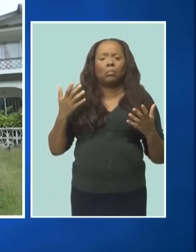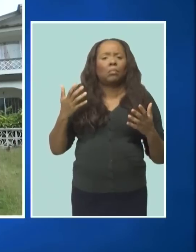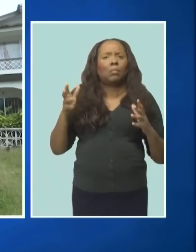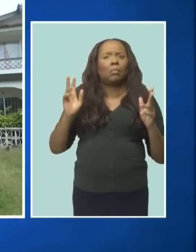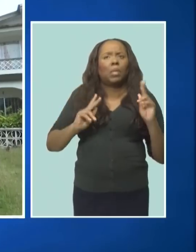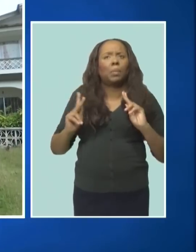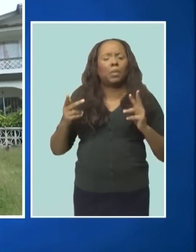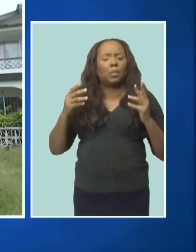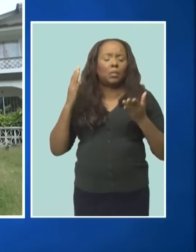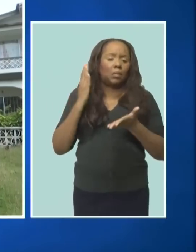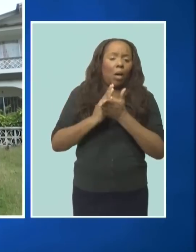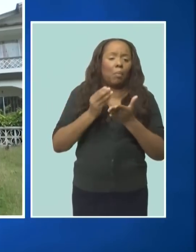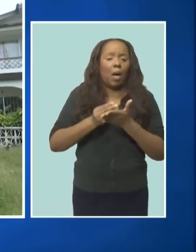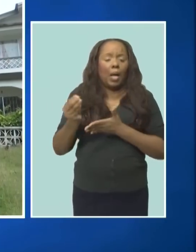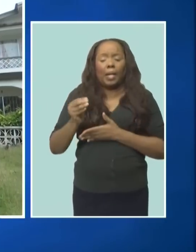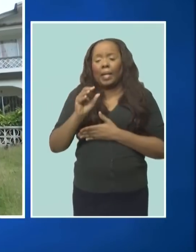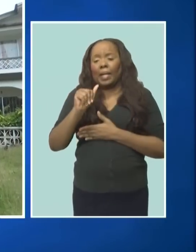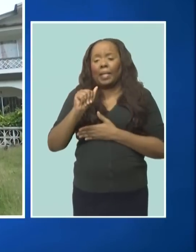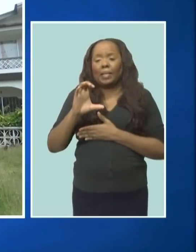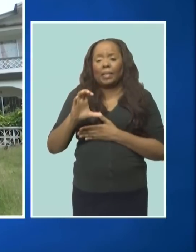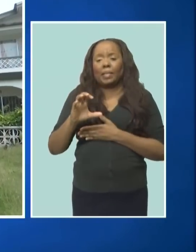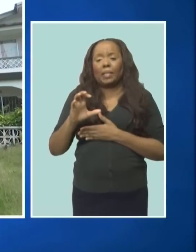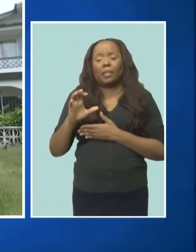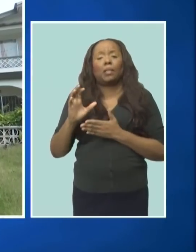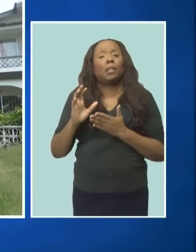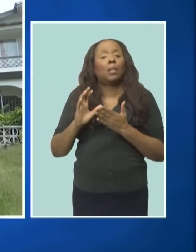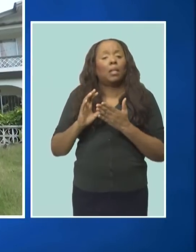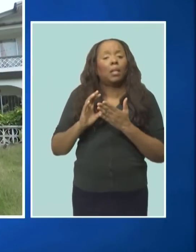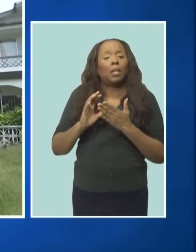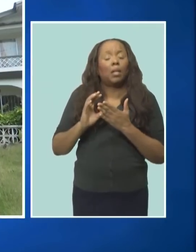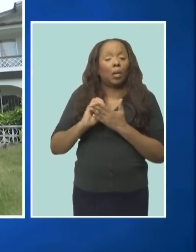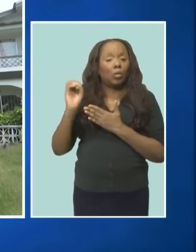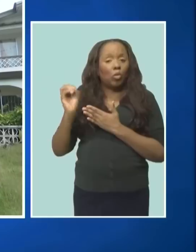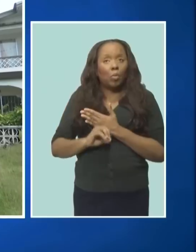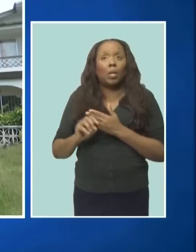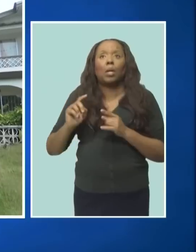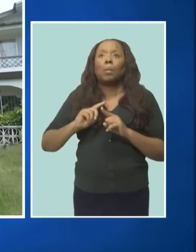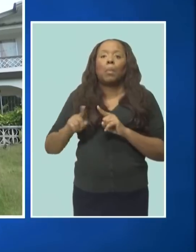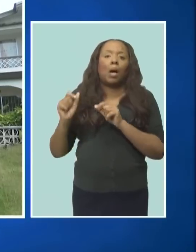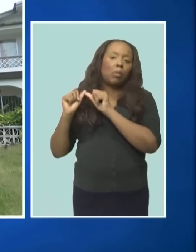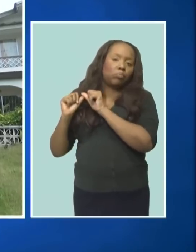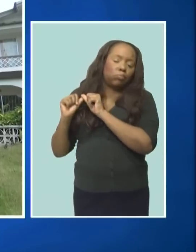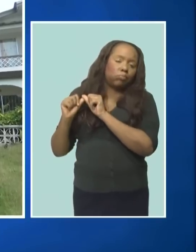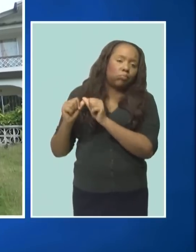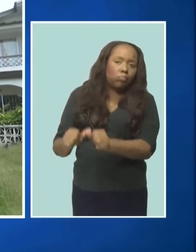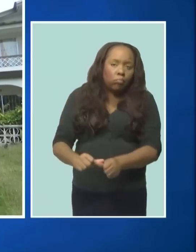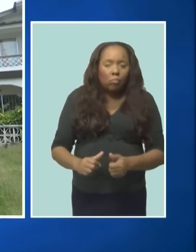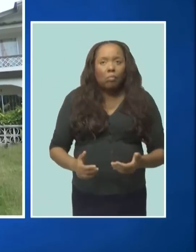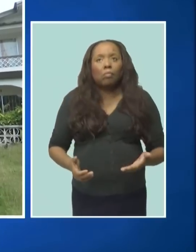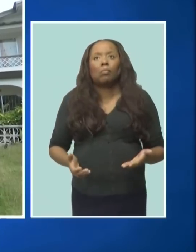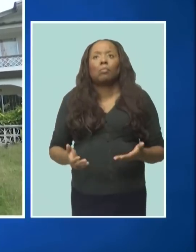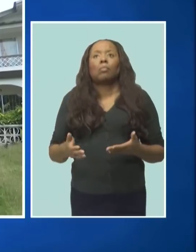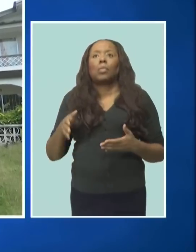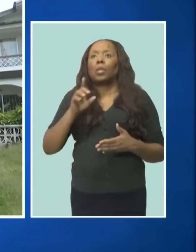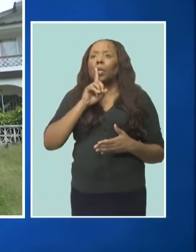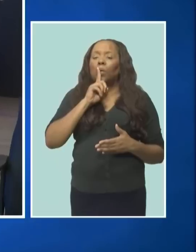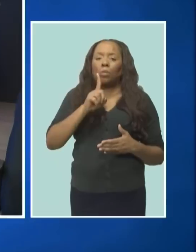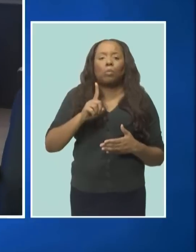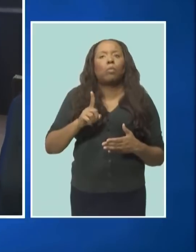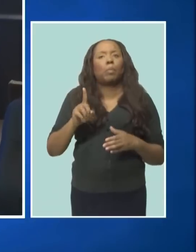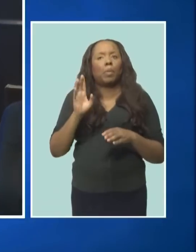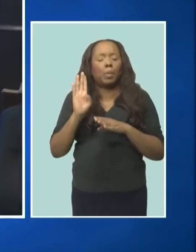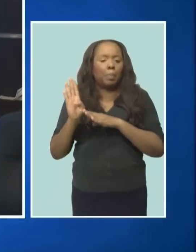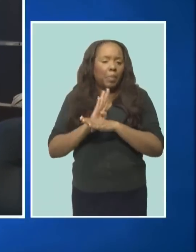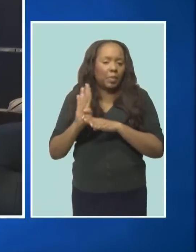December. So I know the city is going to be hotter, so I know for sure that definitely going to be done further down the year.